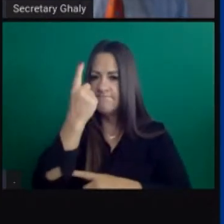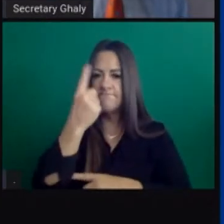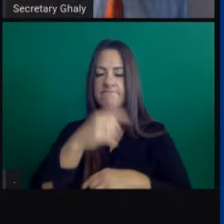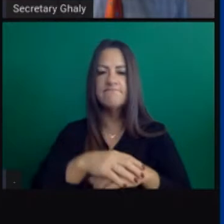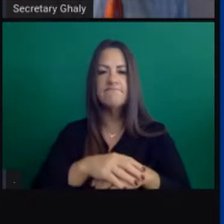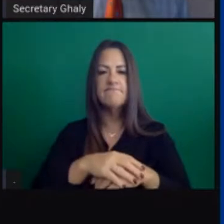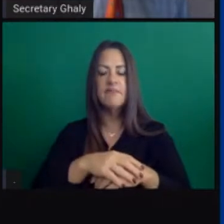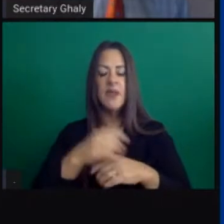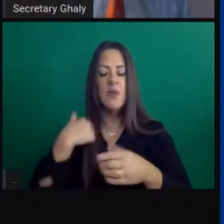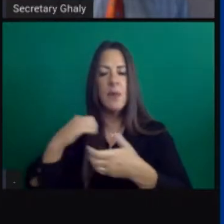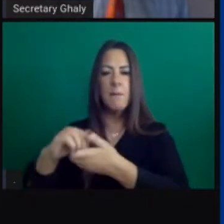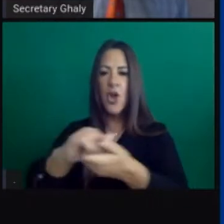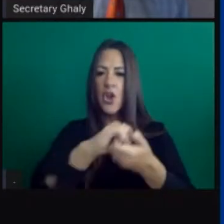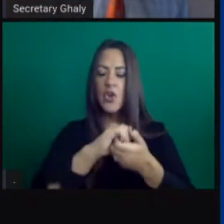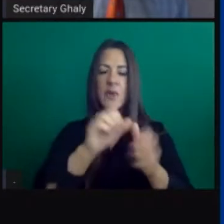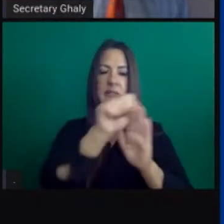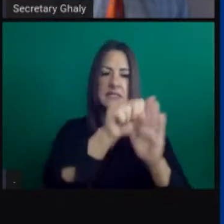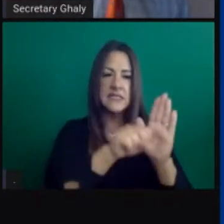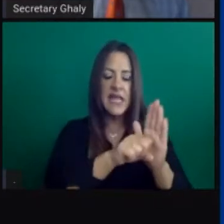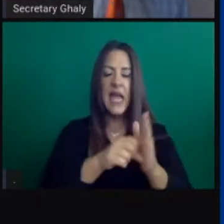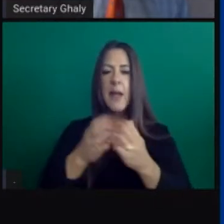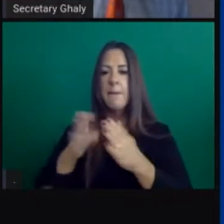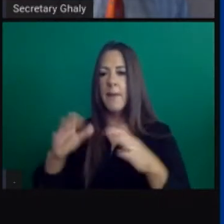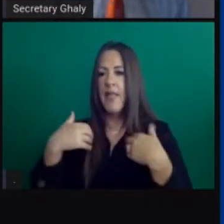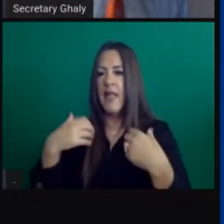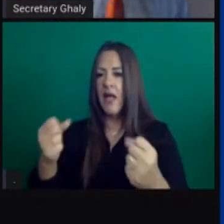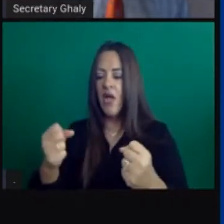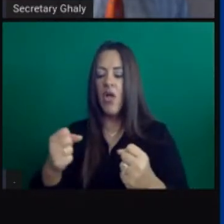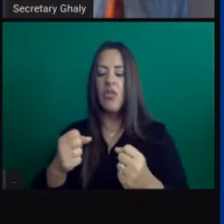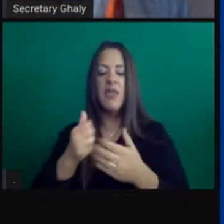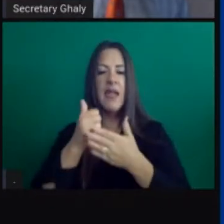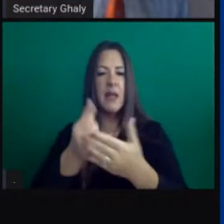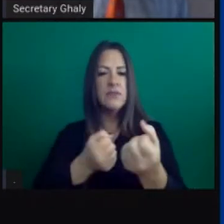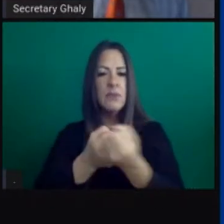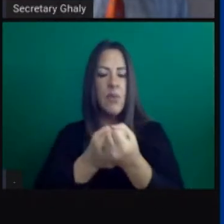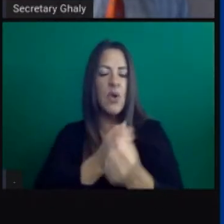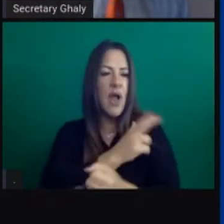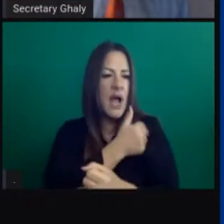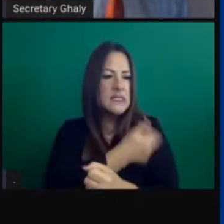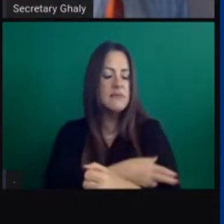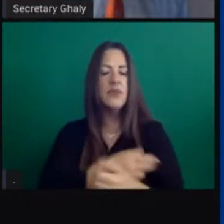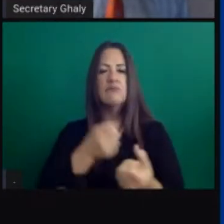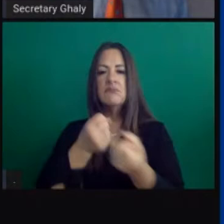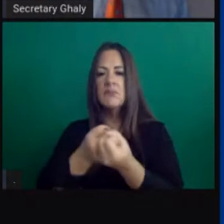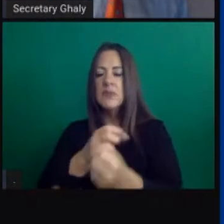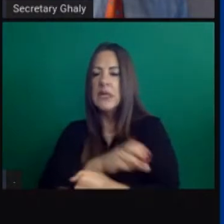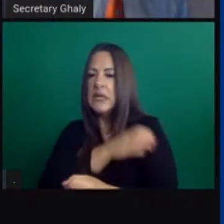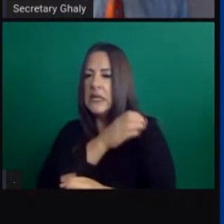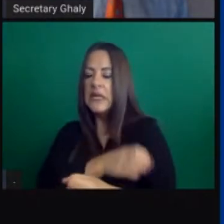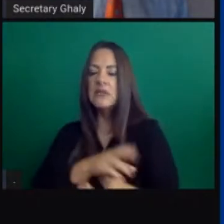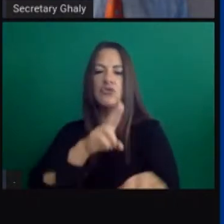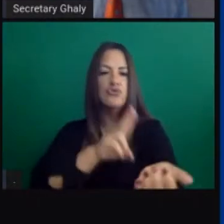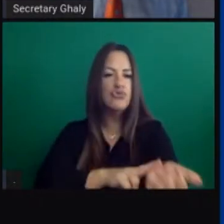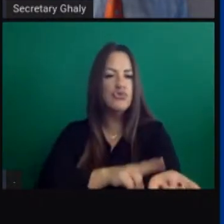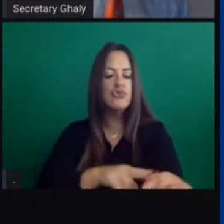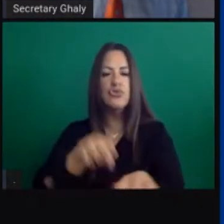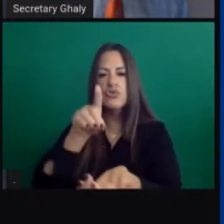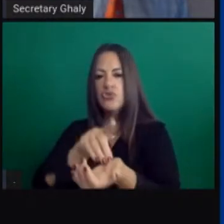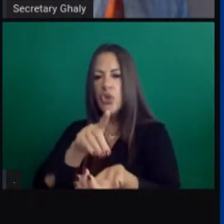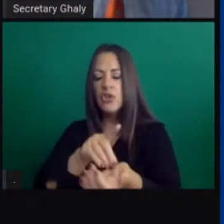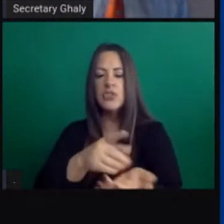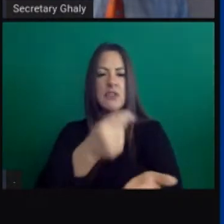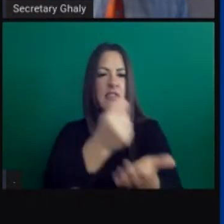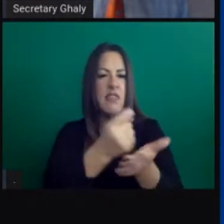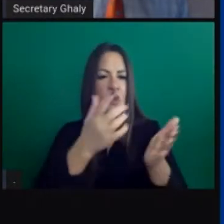health partners who continue to lead and support the counties, those hospitals and clinicians nurses, doctors,